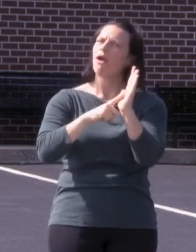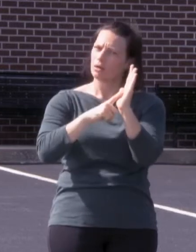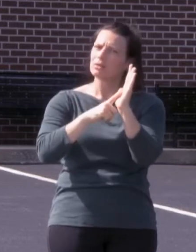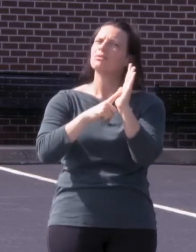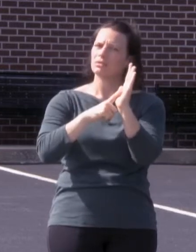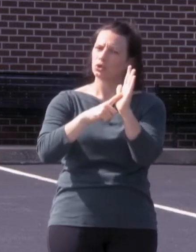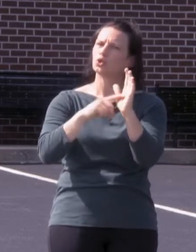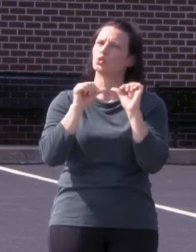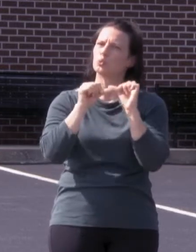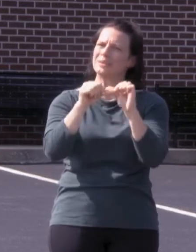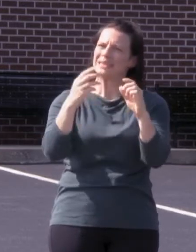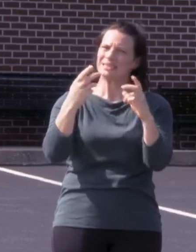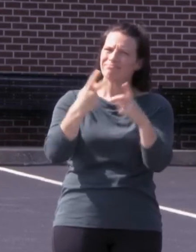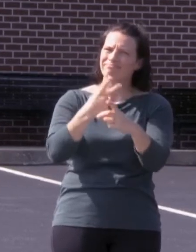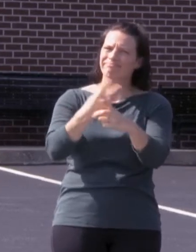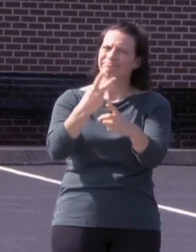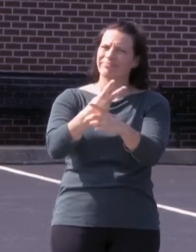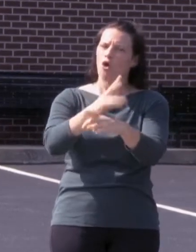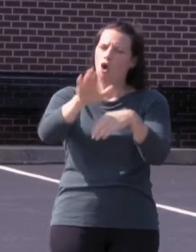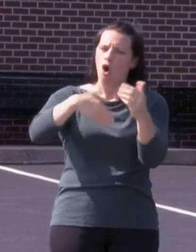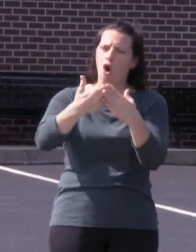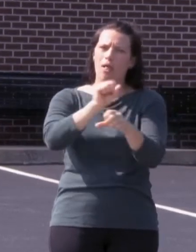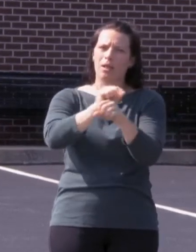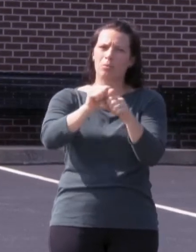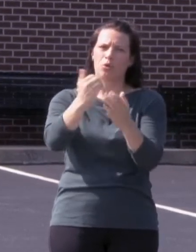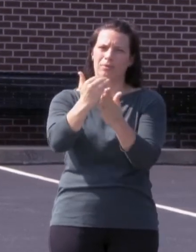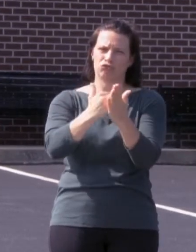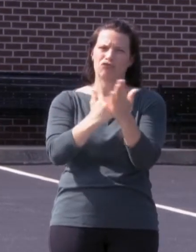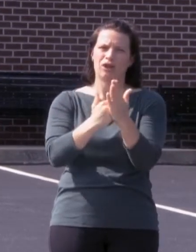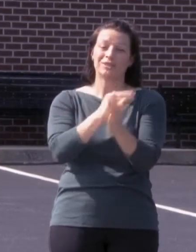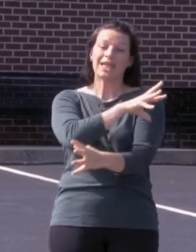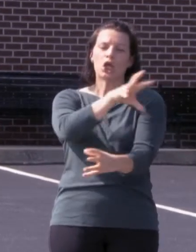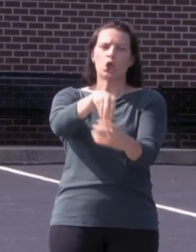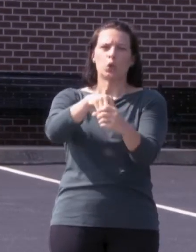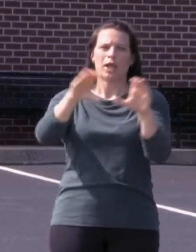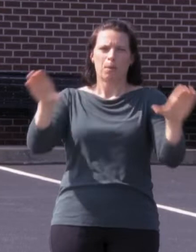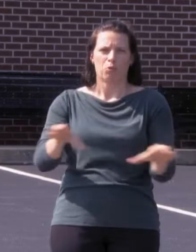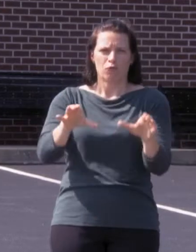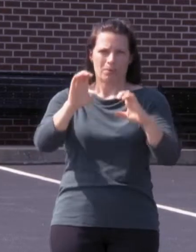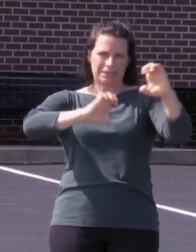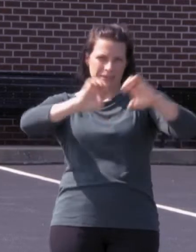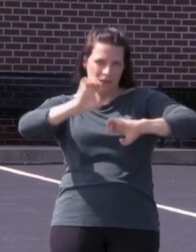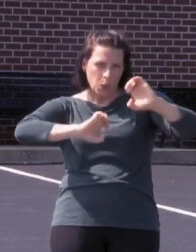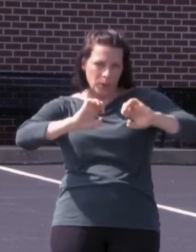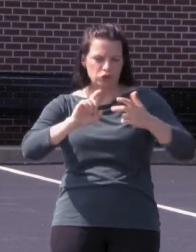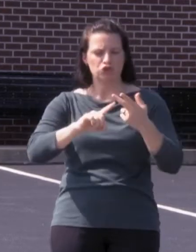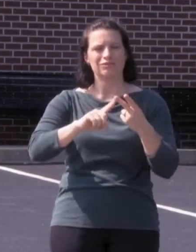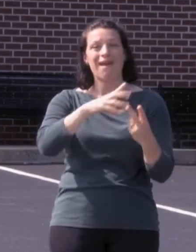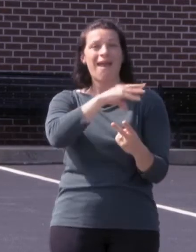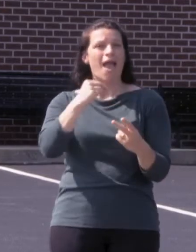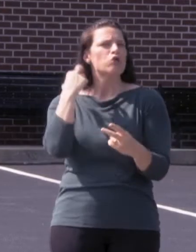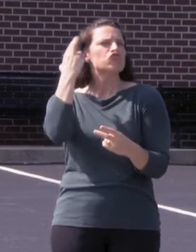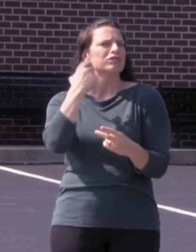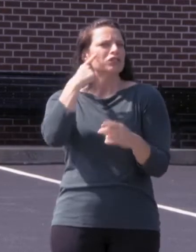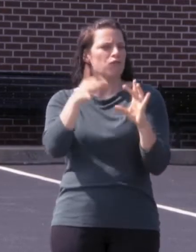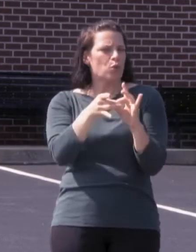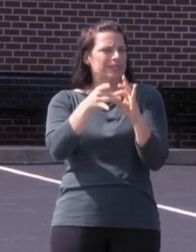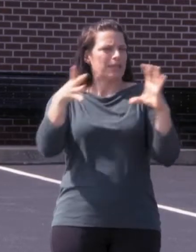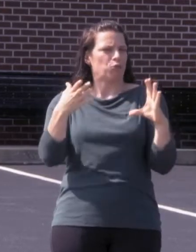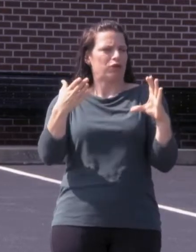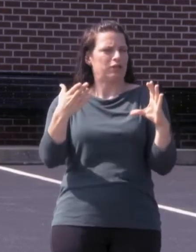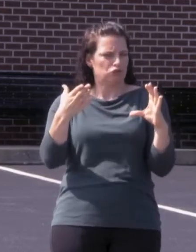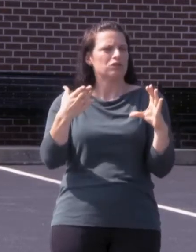to maintain and provide all employment records, including performance evaluations and reasons for